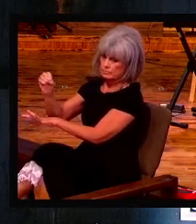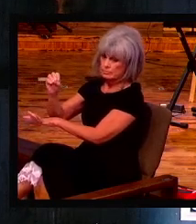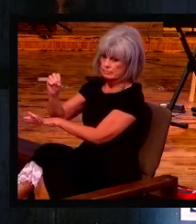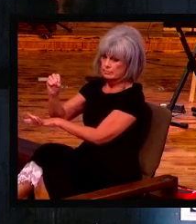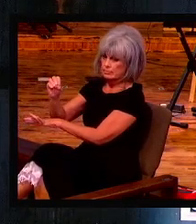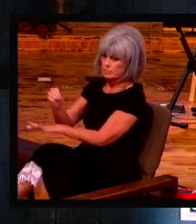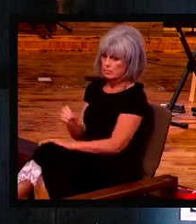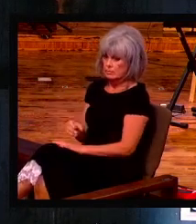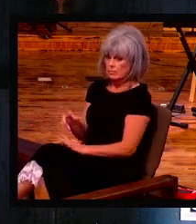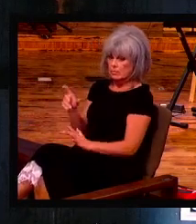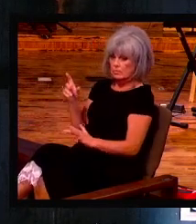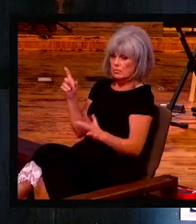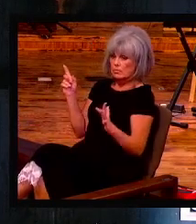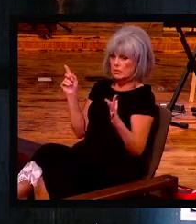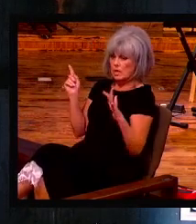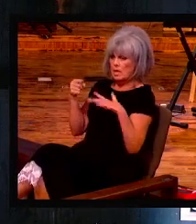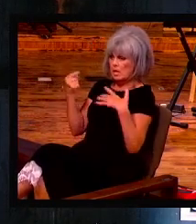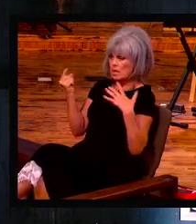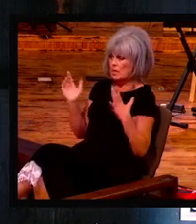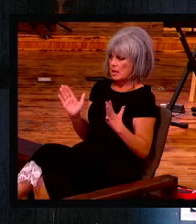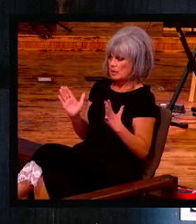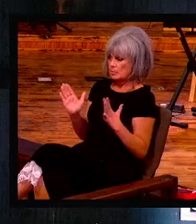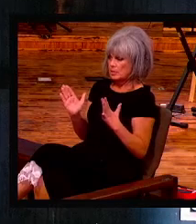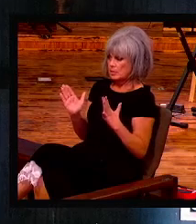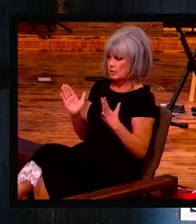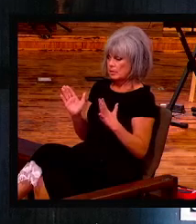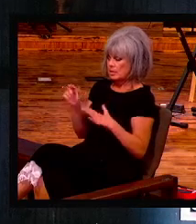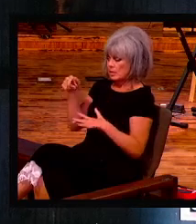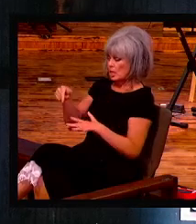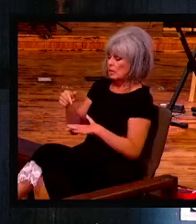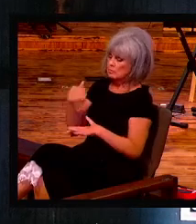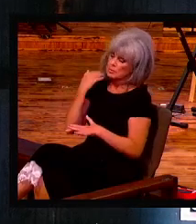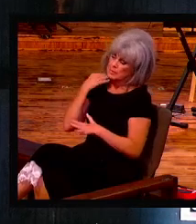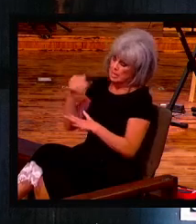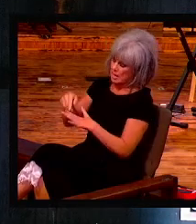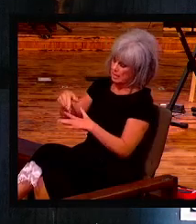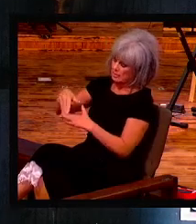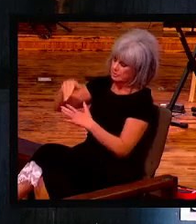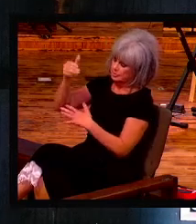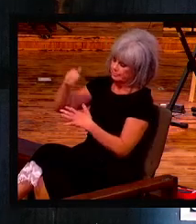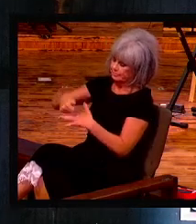The enemy came and put his foot on Joseph's neck. Said, who do you think you are?